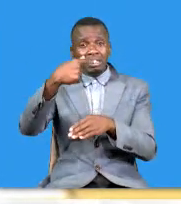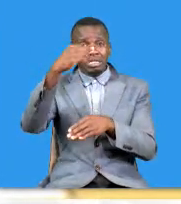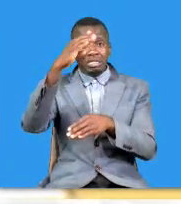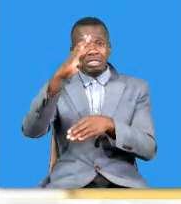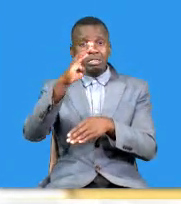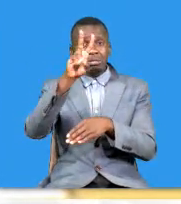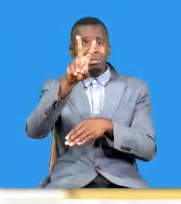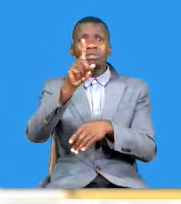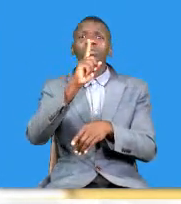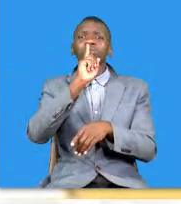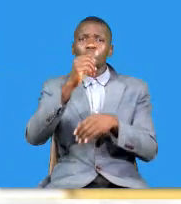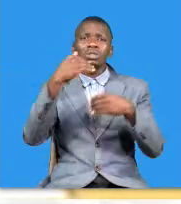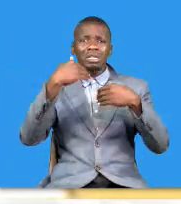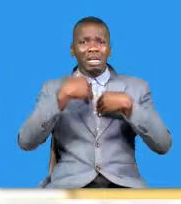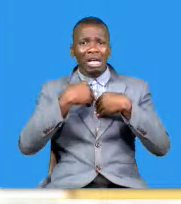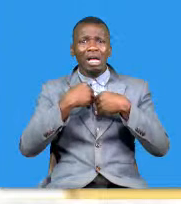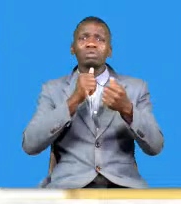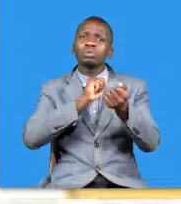on the country.